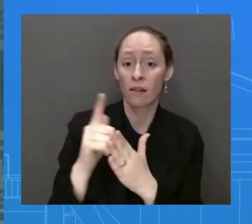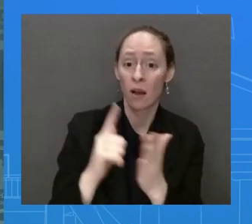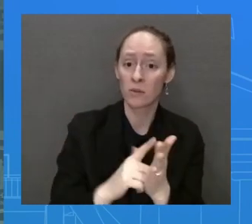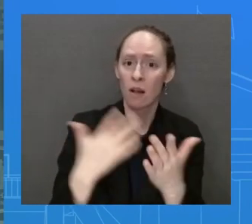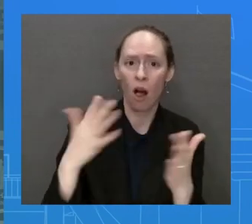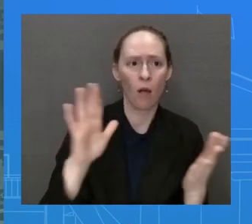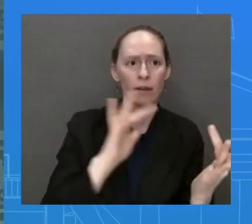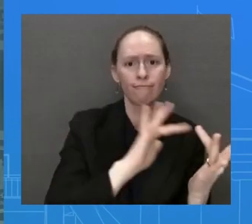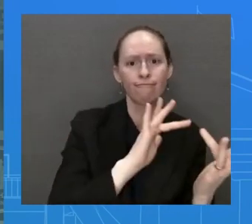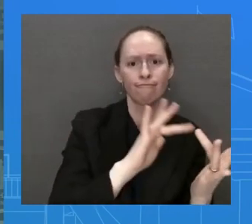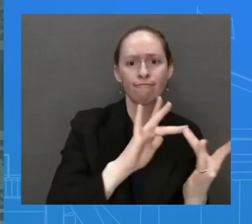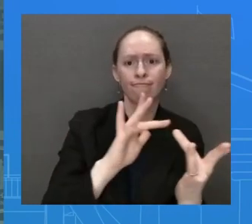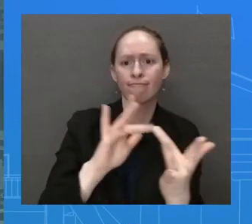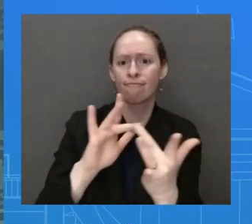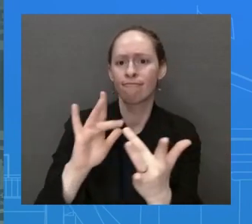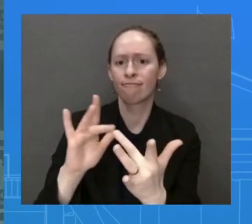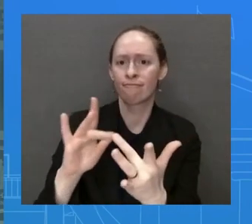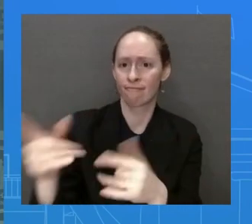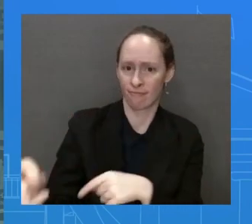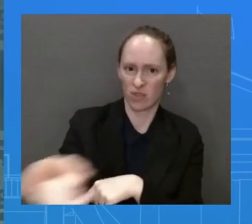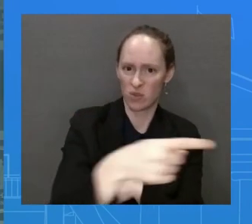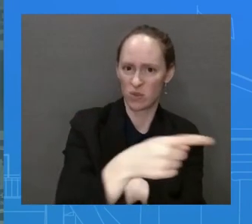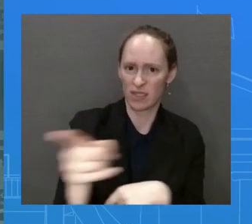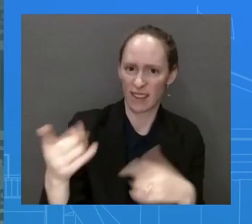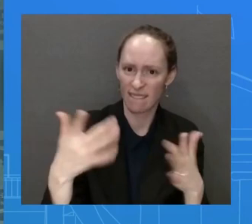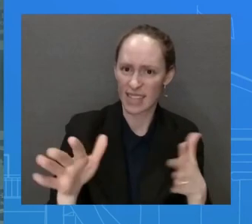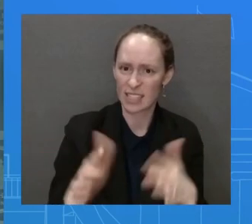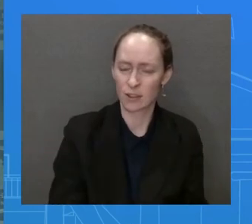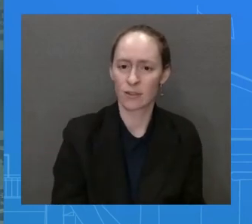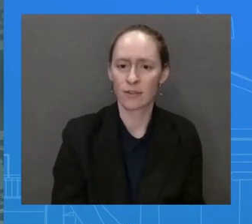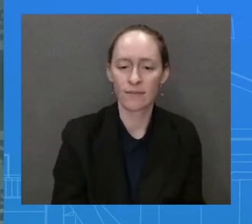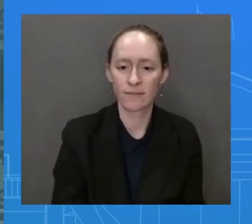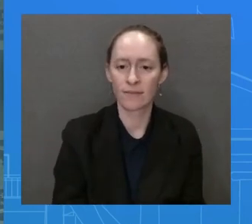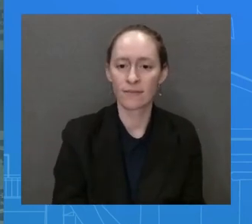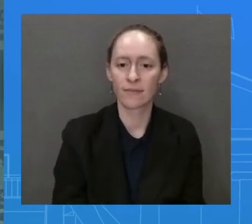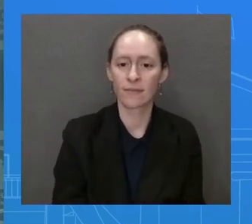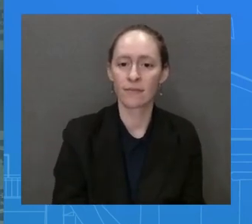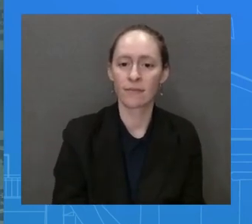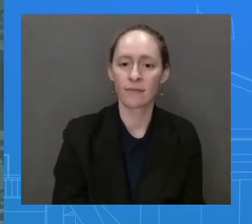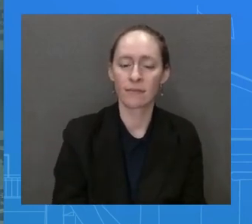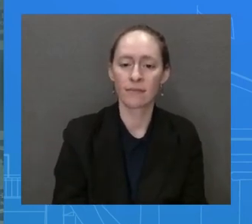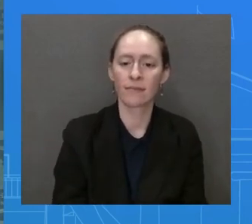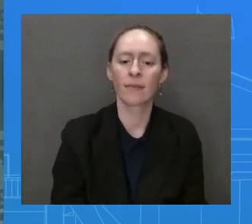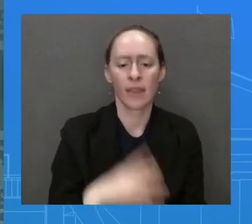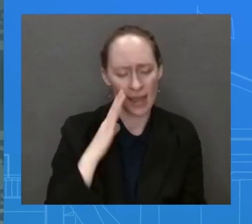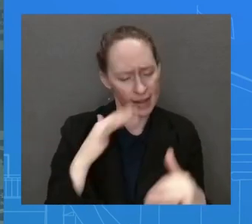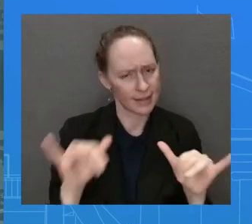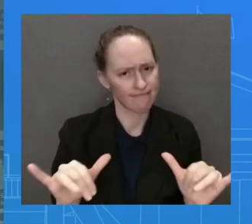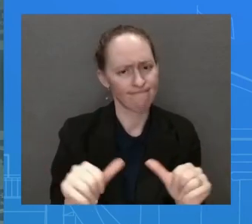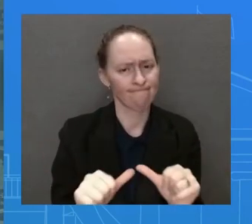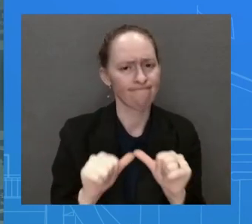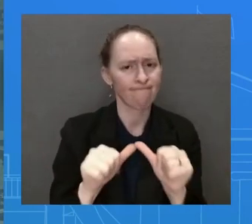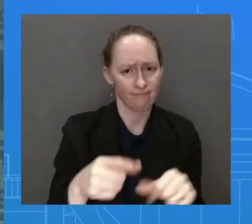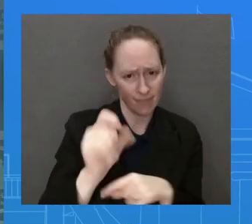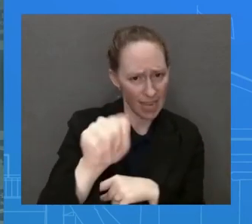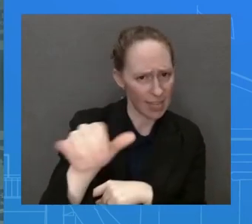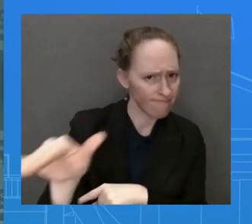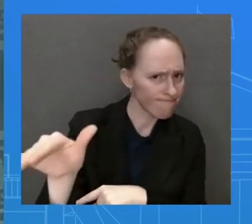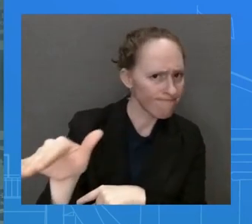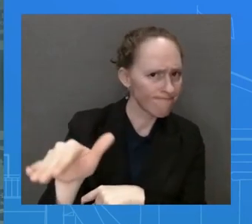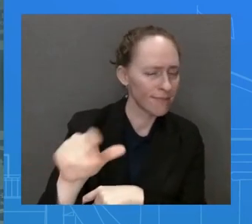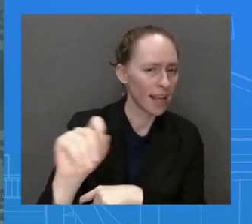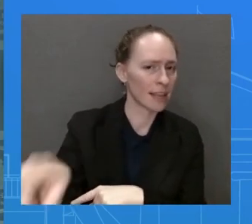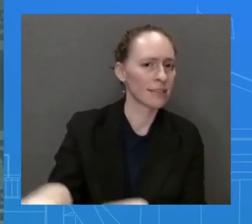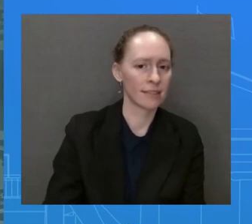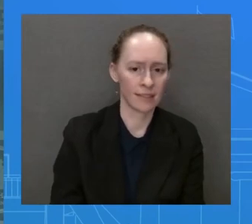questions. And so that will continue. You reach out to them, and they will certainly engage. And so I'm going to